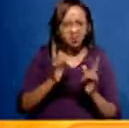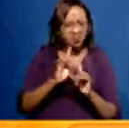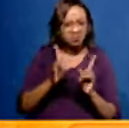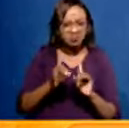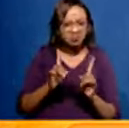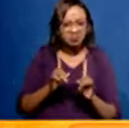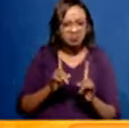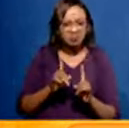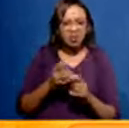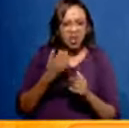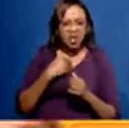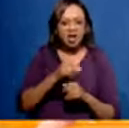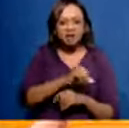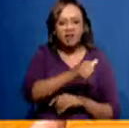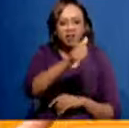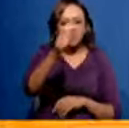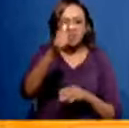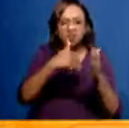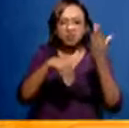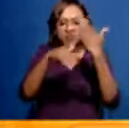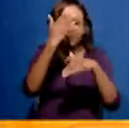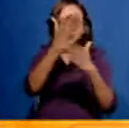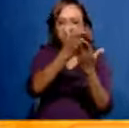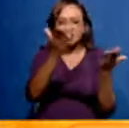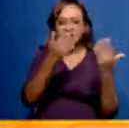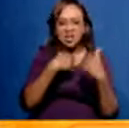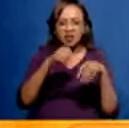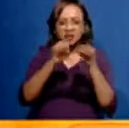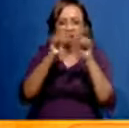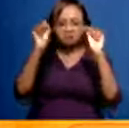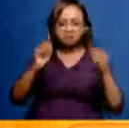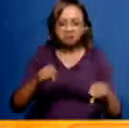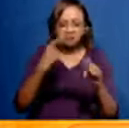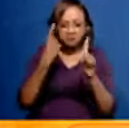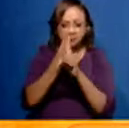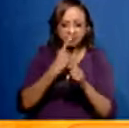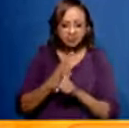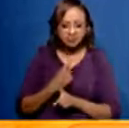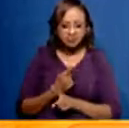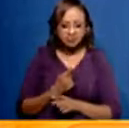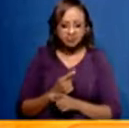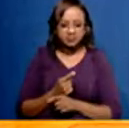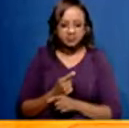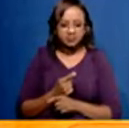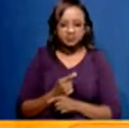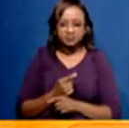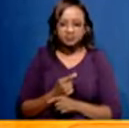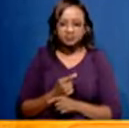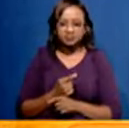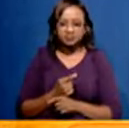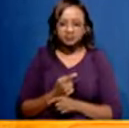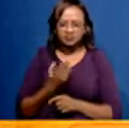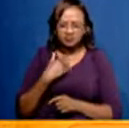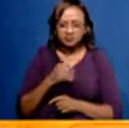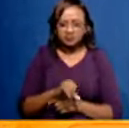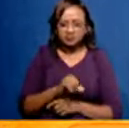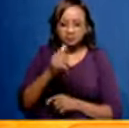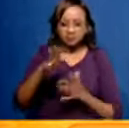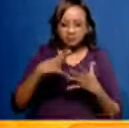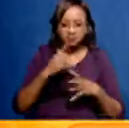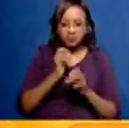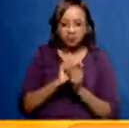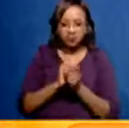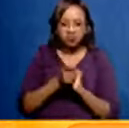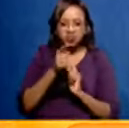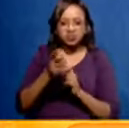out there who have systems in place, Harvard being one, but I mean, there are many others who have really, who has made this into a business model. So